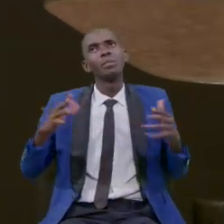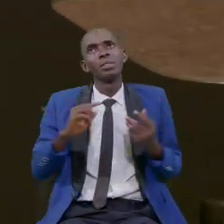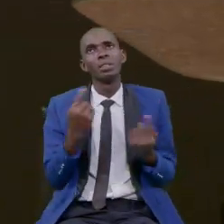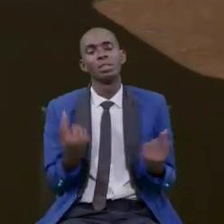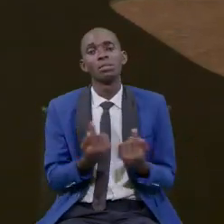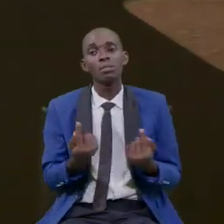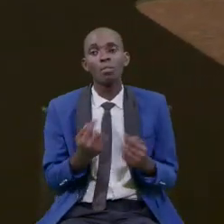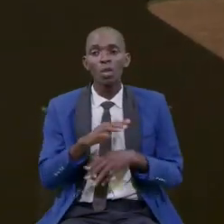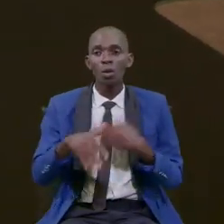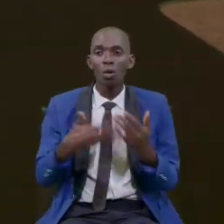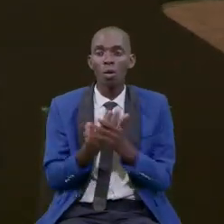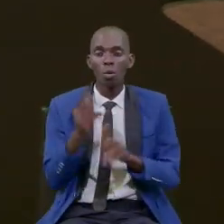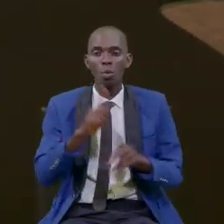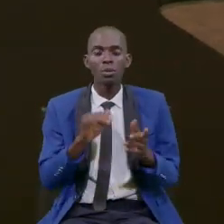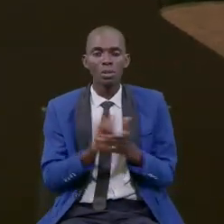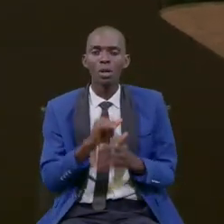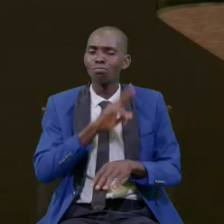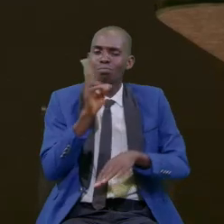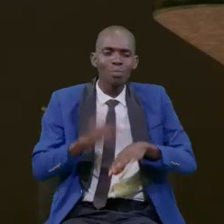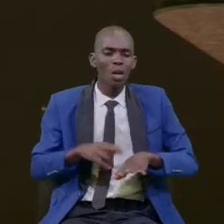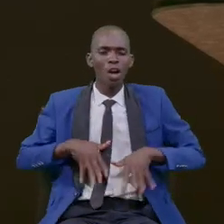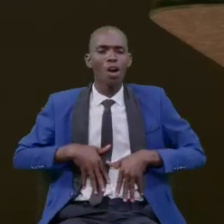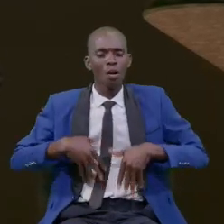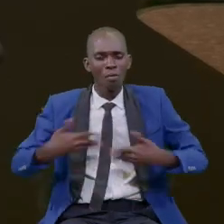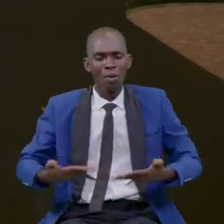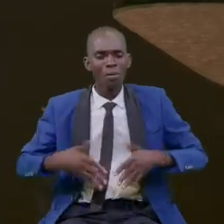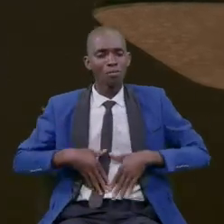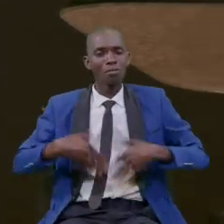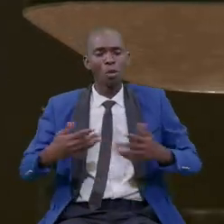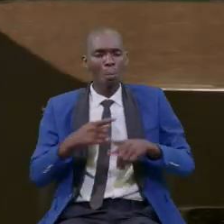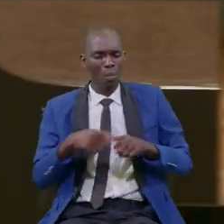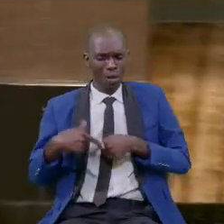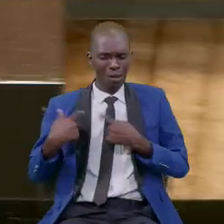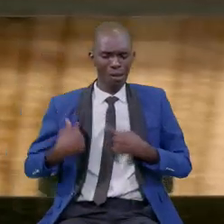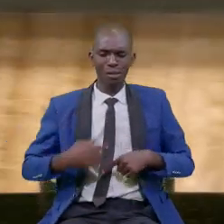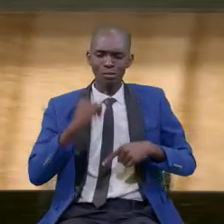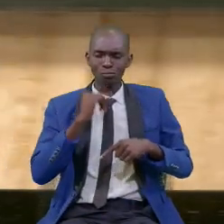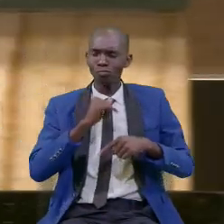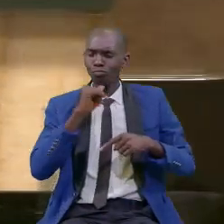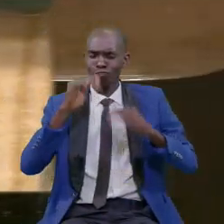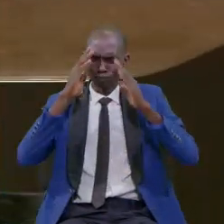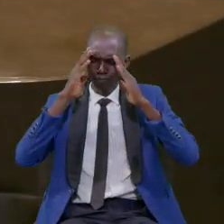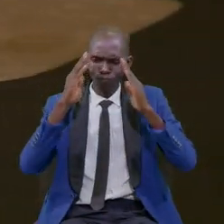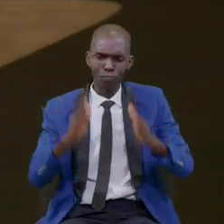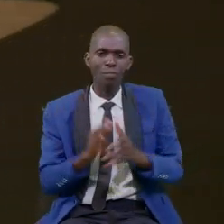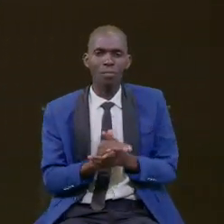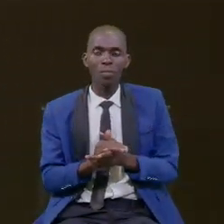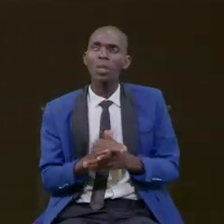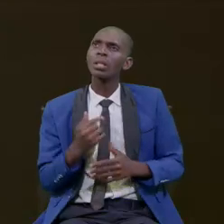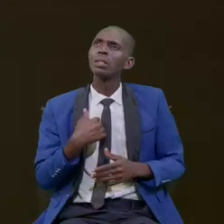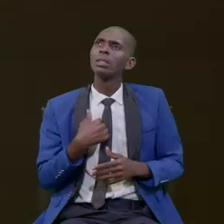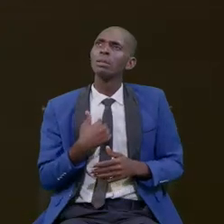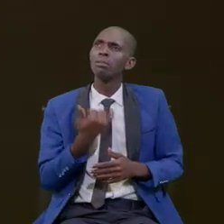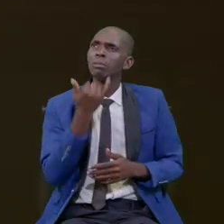these people that confess and confess, their hearts are not there. They're not thinking, all right, I'm confessing